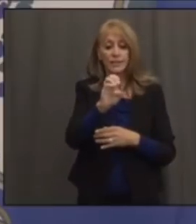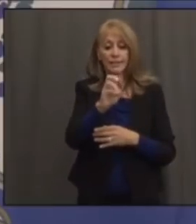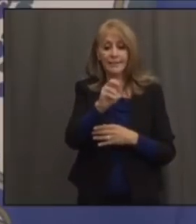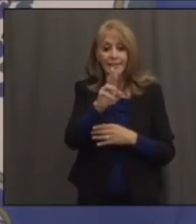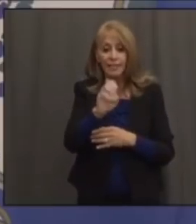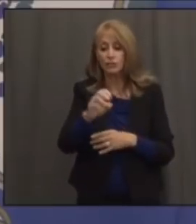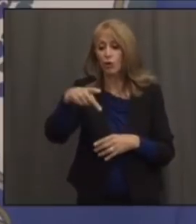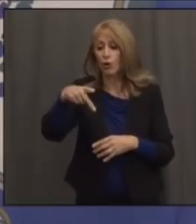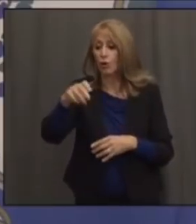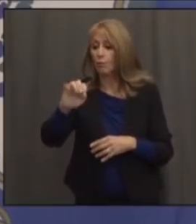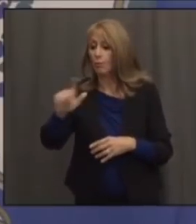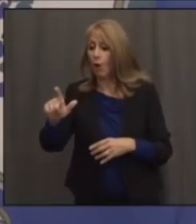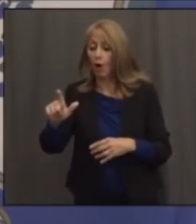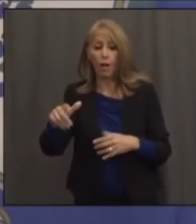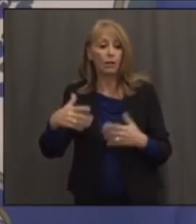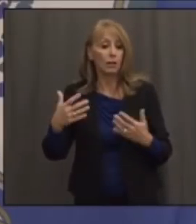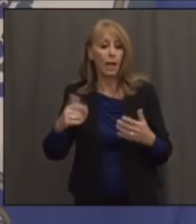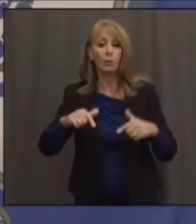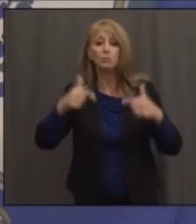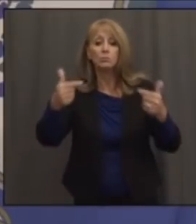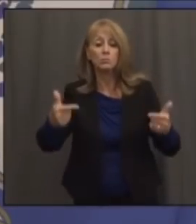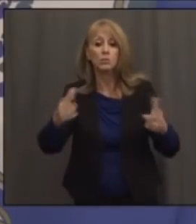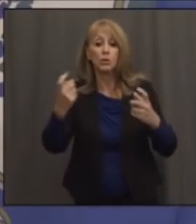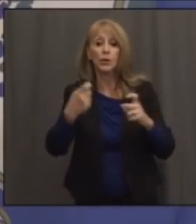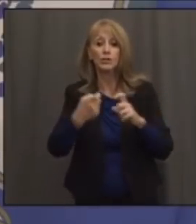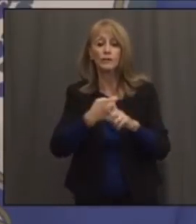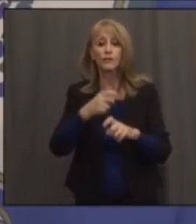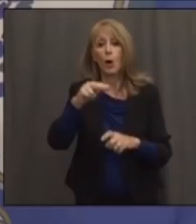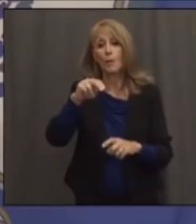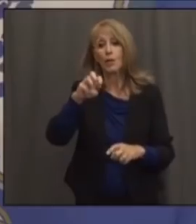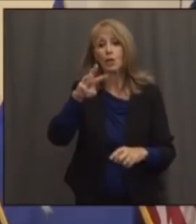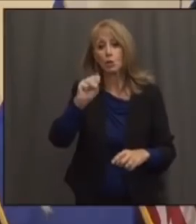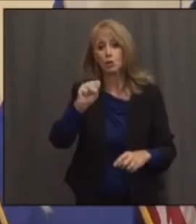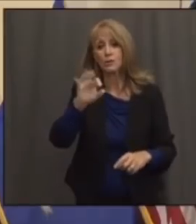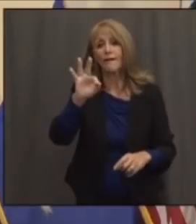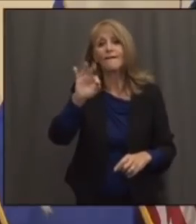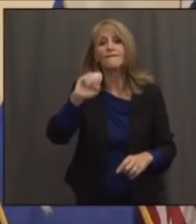happy to take any questions. Fox 61.